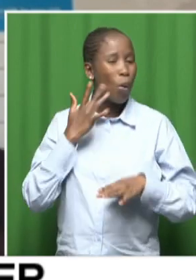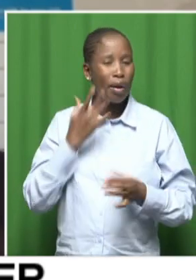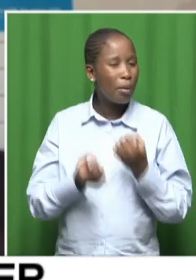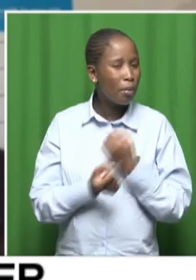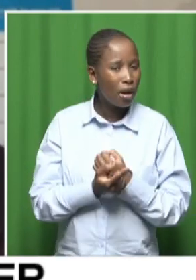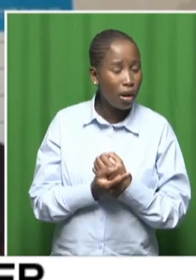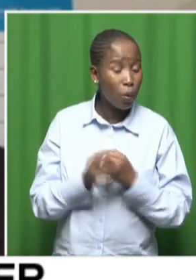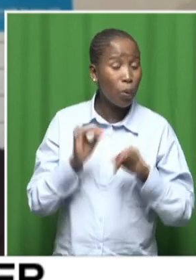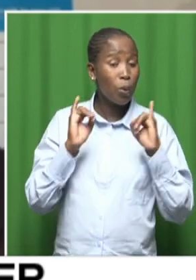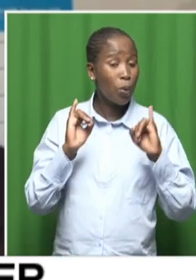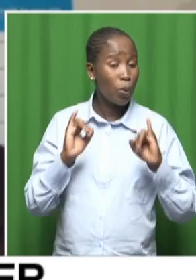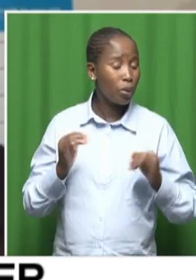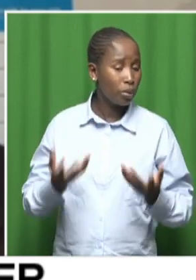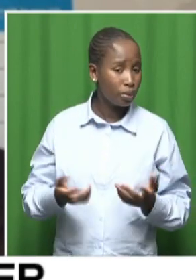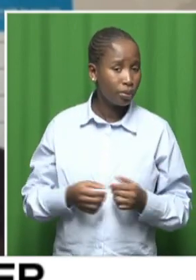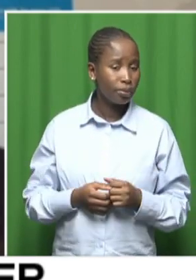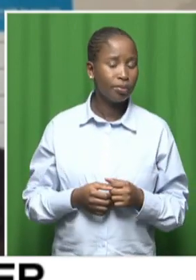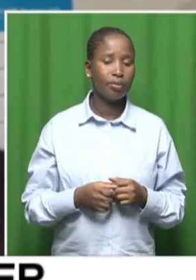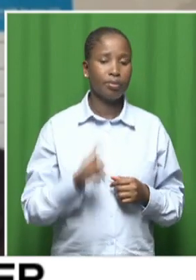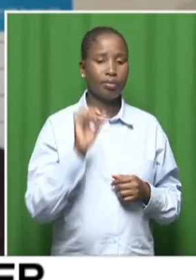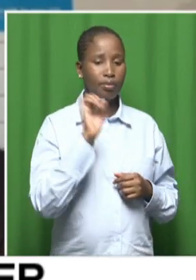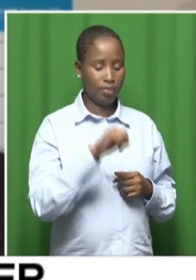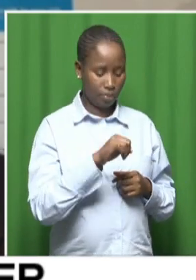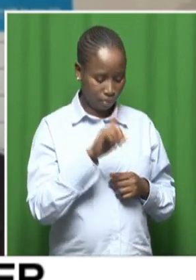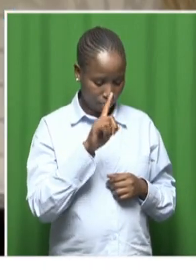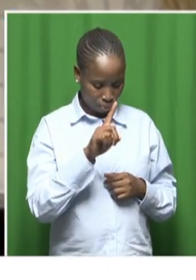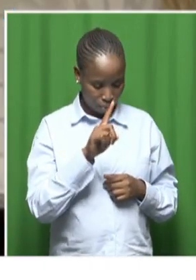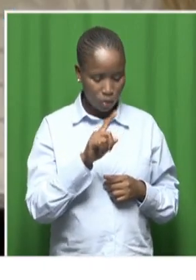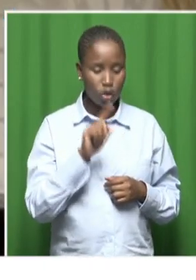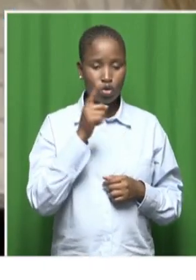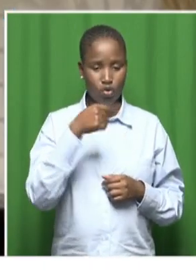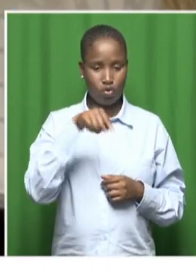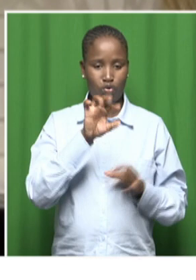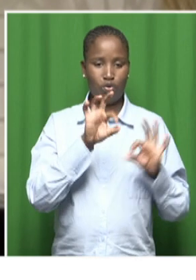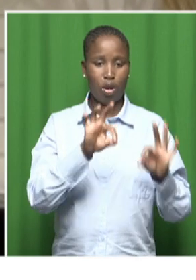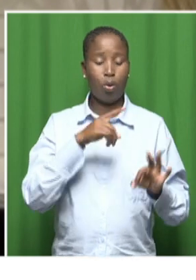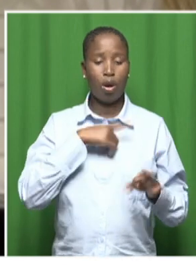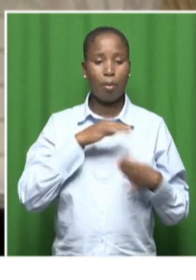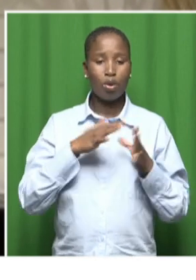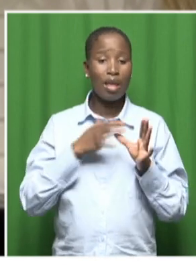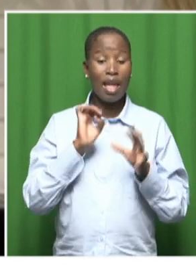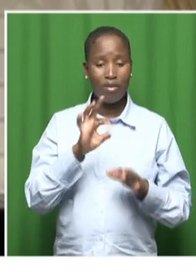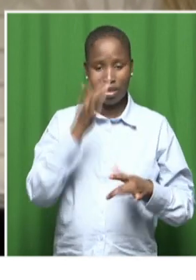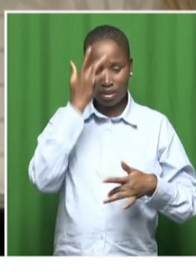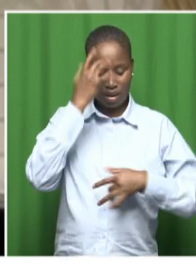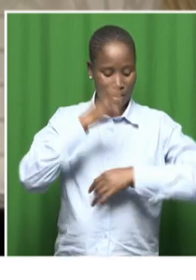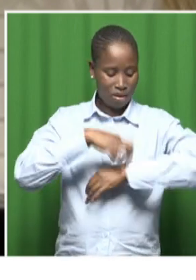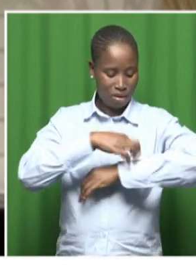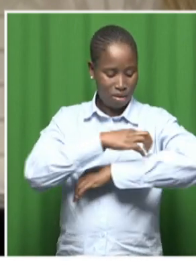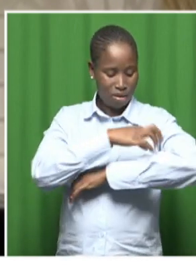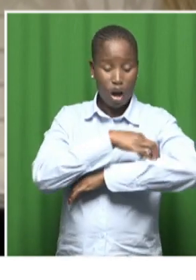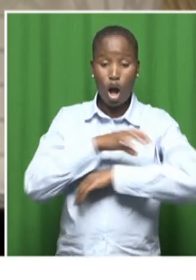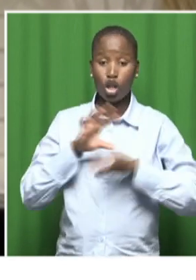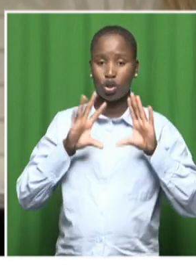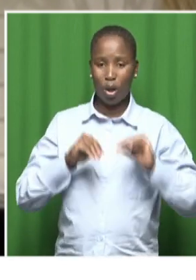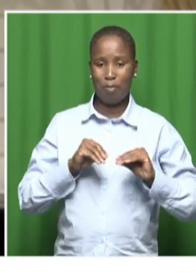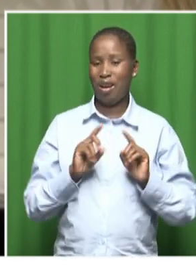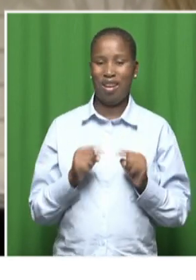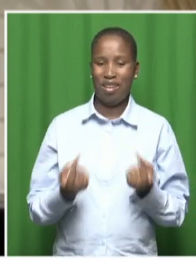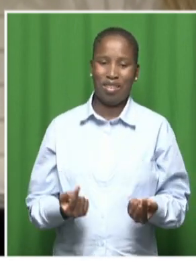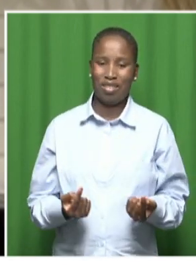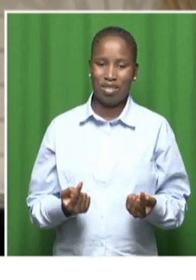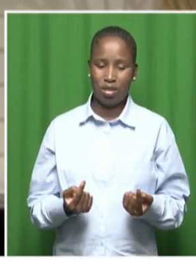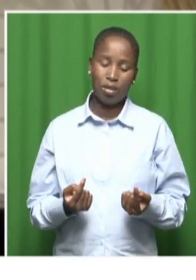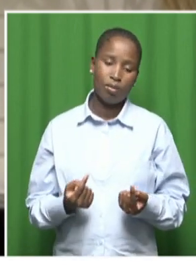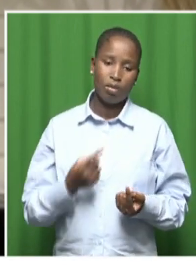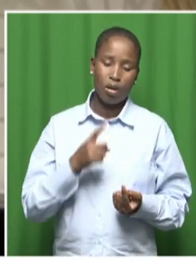Well, yeah, you're right. I mean, the thing with measles is we can stop it, and usually we don't have outbreaks. That's why we're talking about this outbreak, because we've got